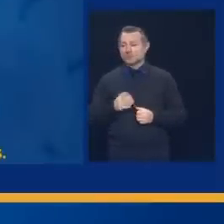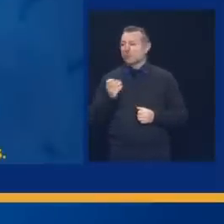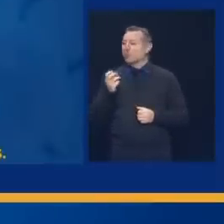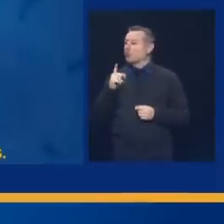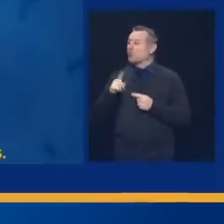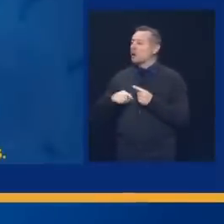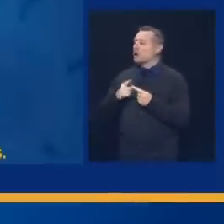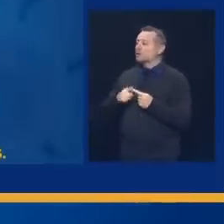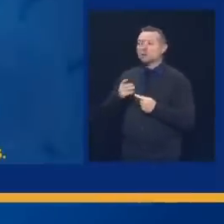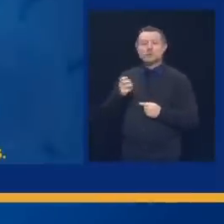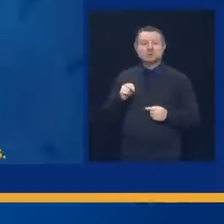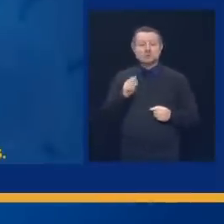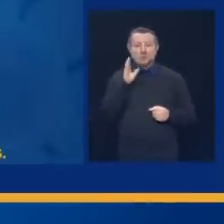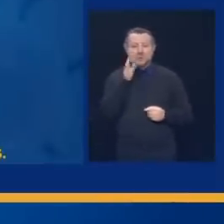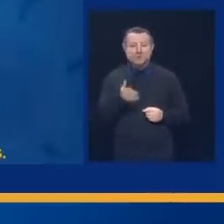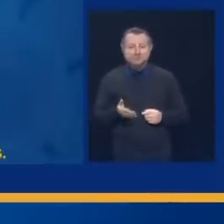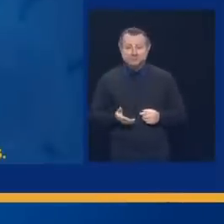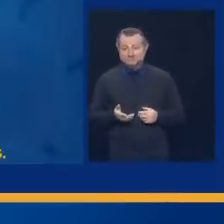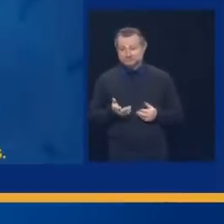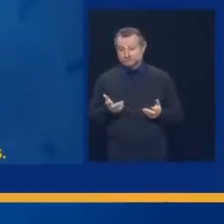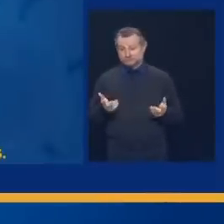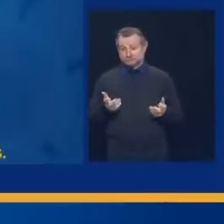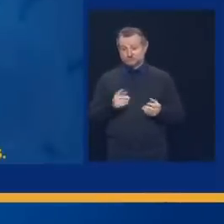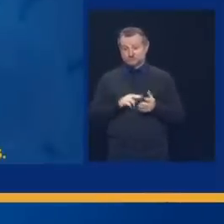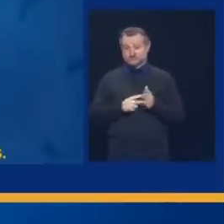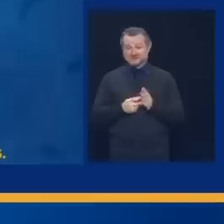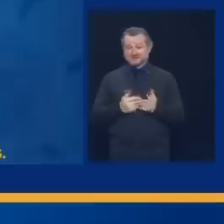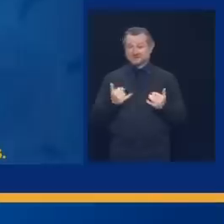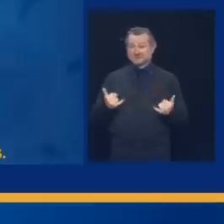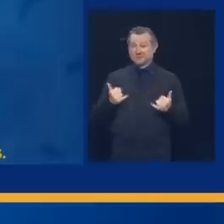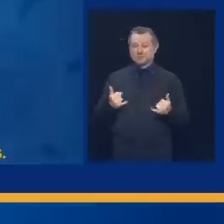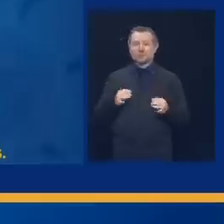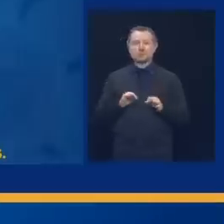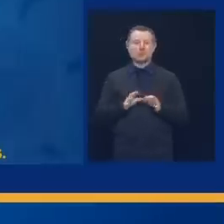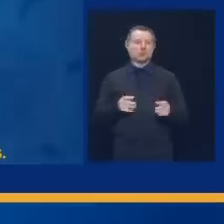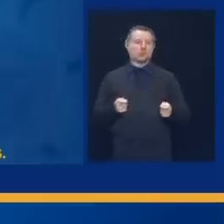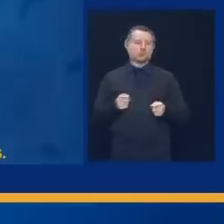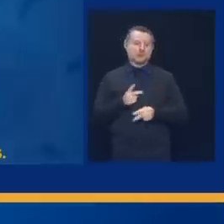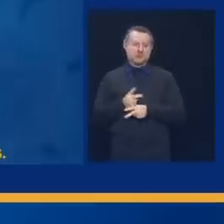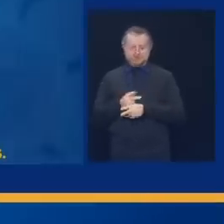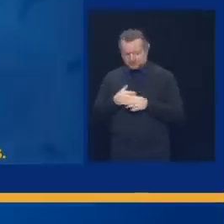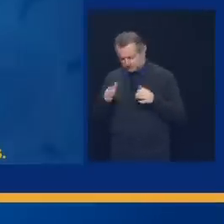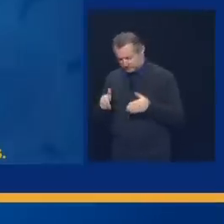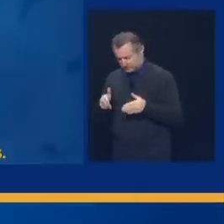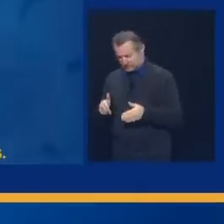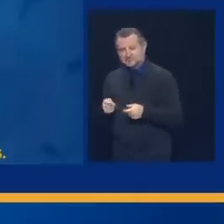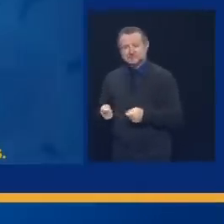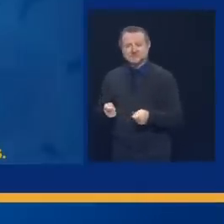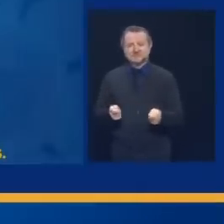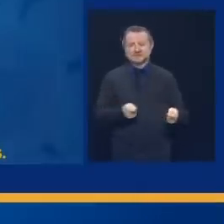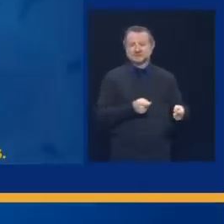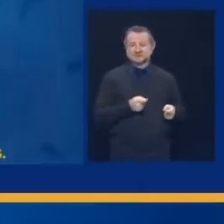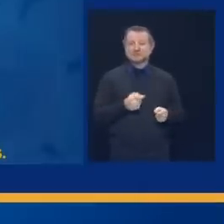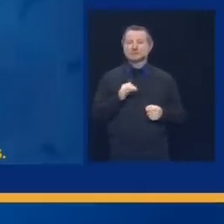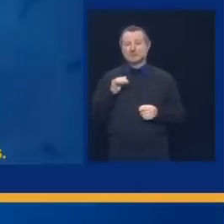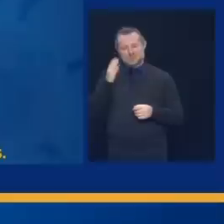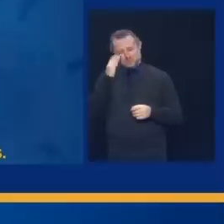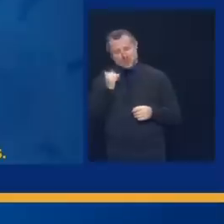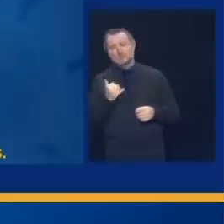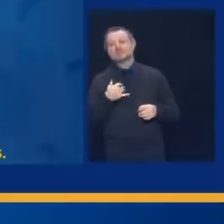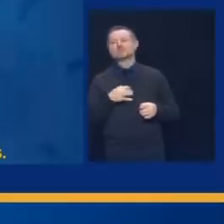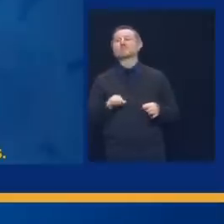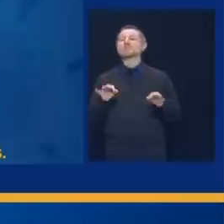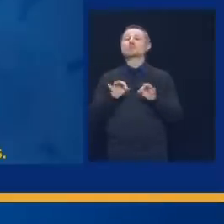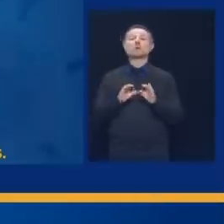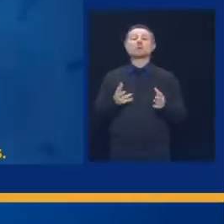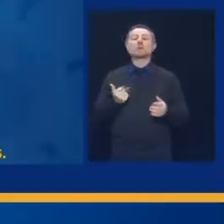You have to continue to control the virus spread, and you have to do that now. And that's why it's important that we have